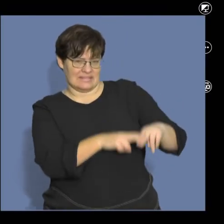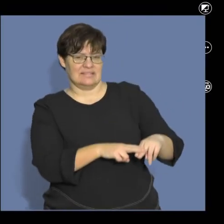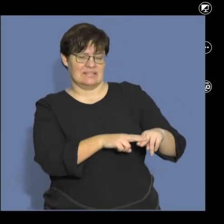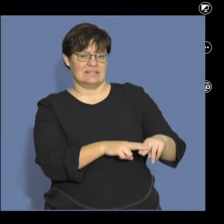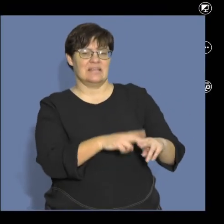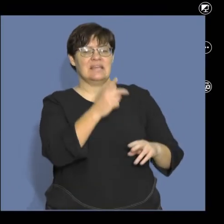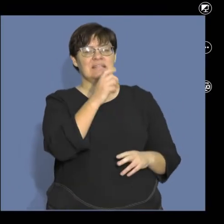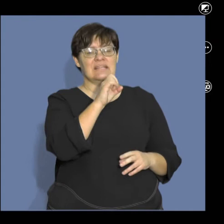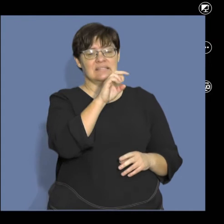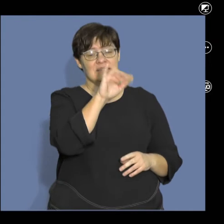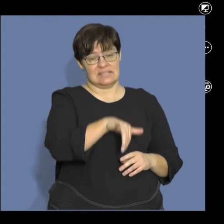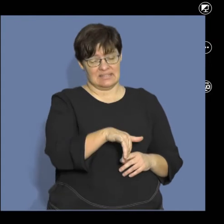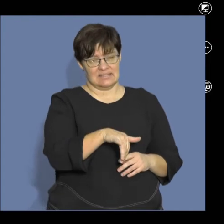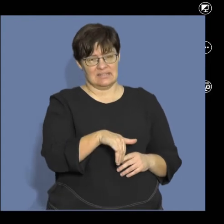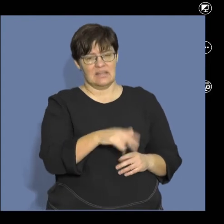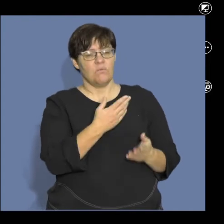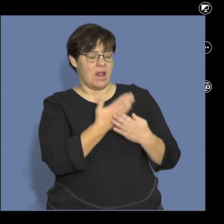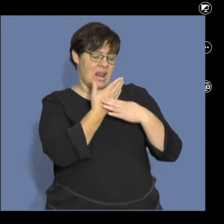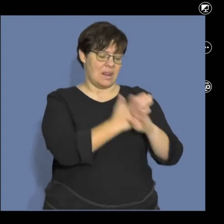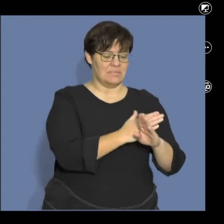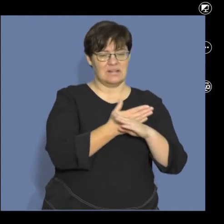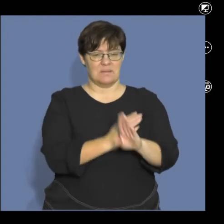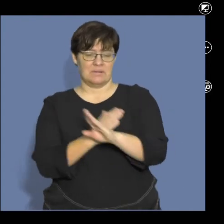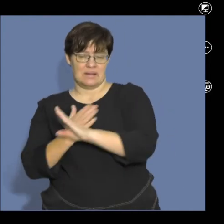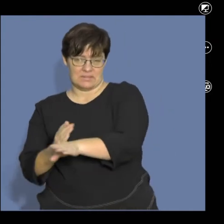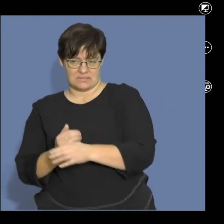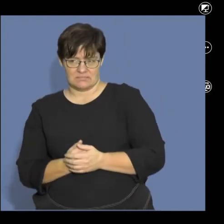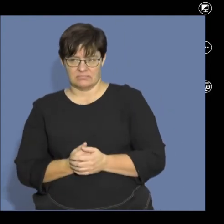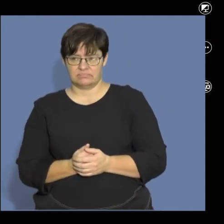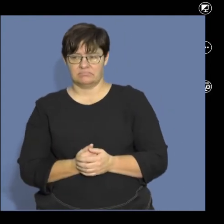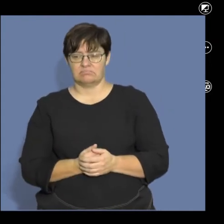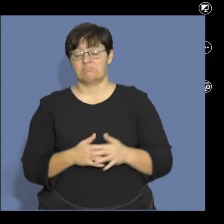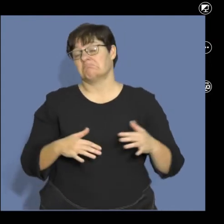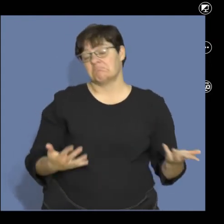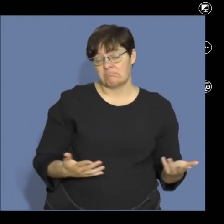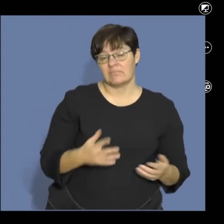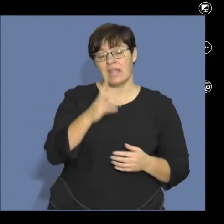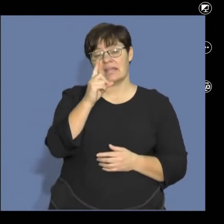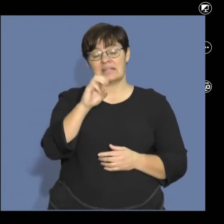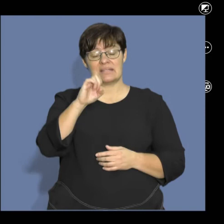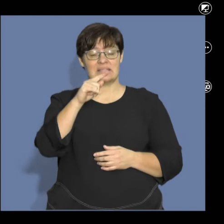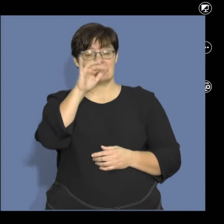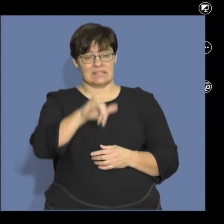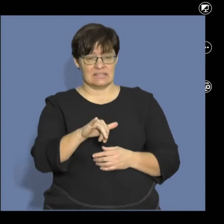density-dependent limiting factors. What about